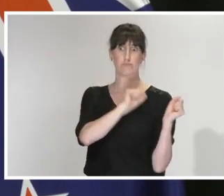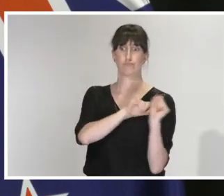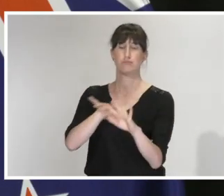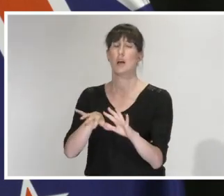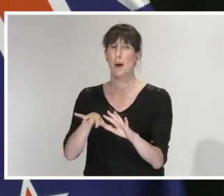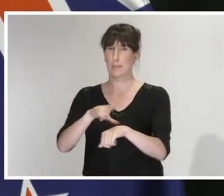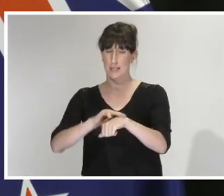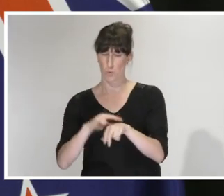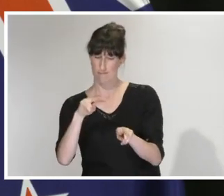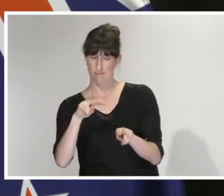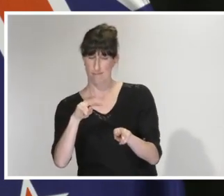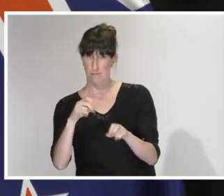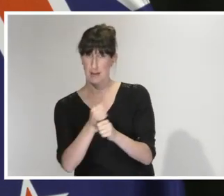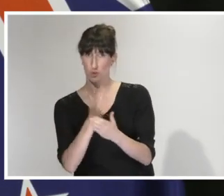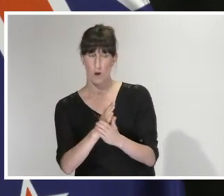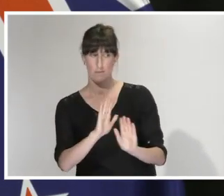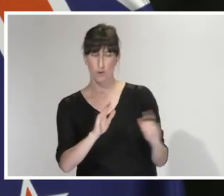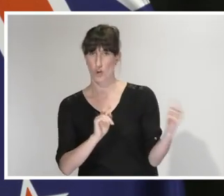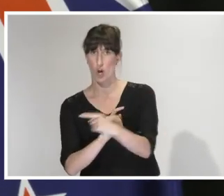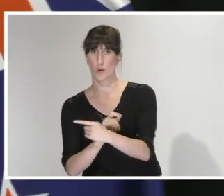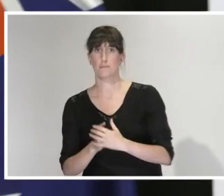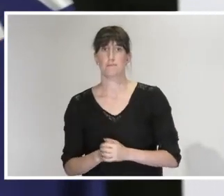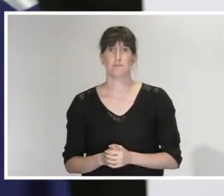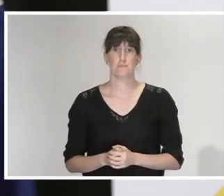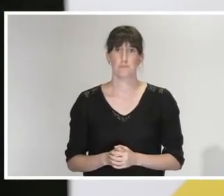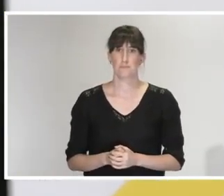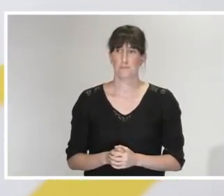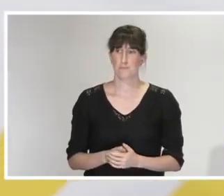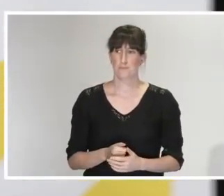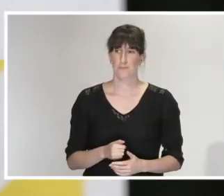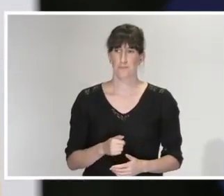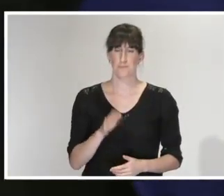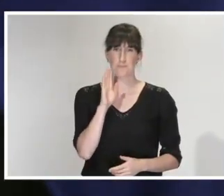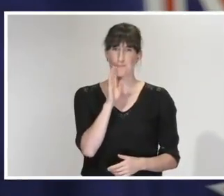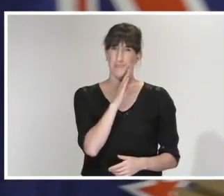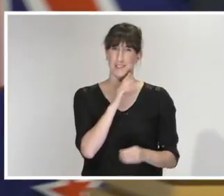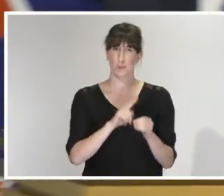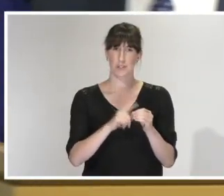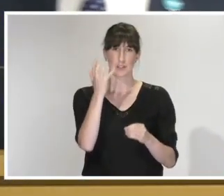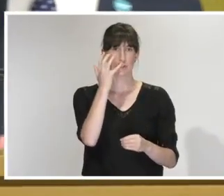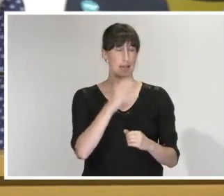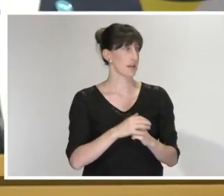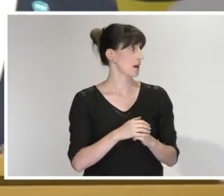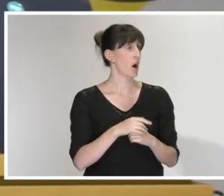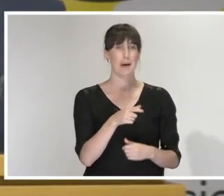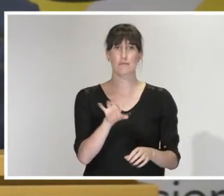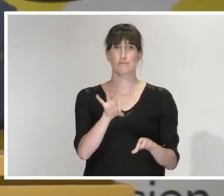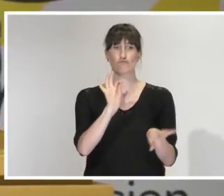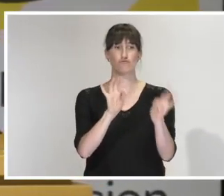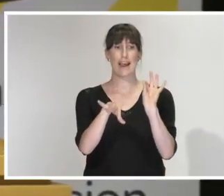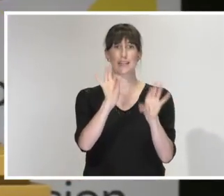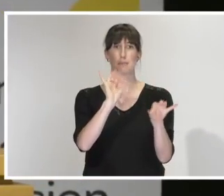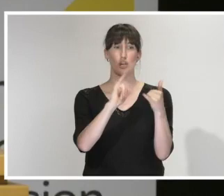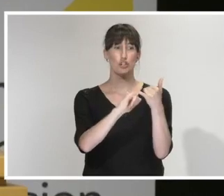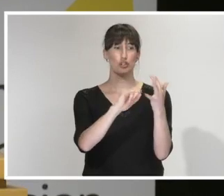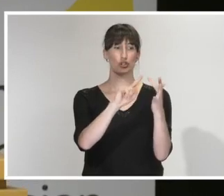when the surveillance testing might start? I know there's been a lot of... What I can say is that the surveillance testing will be